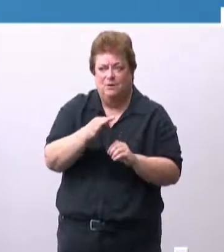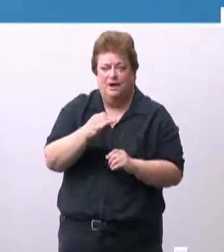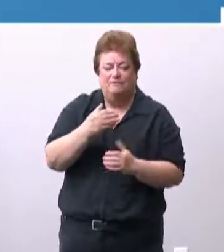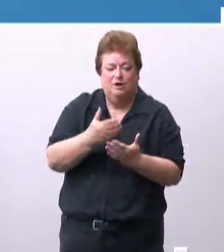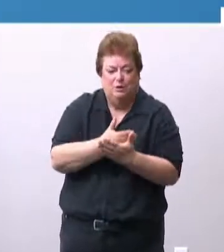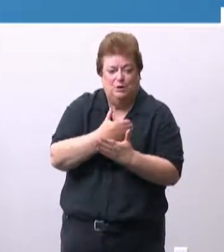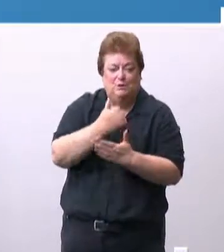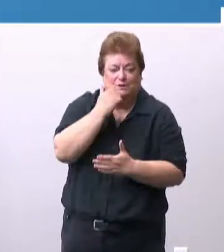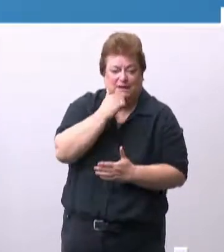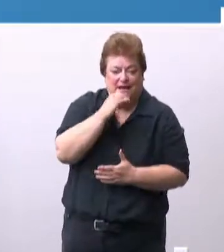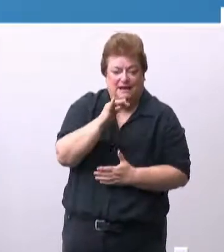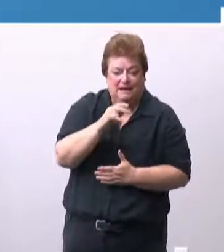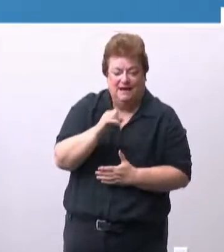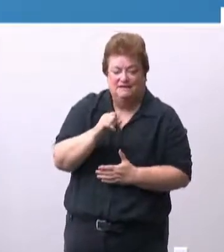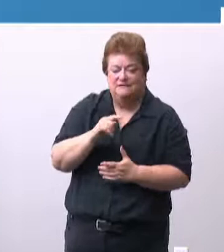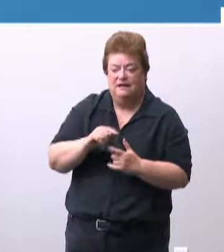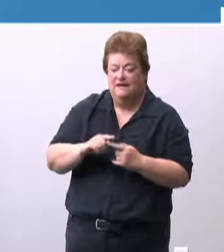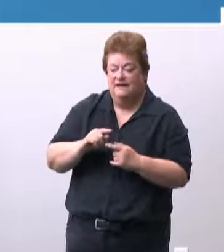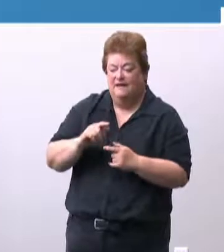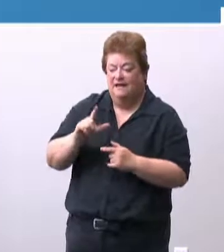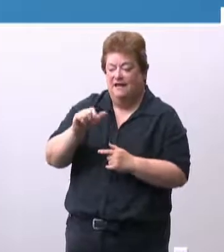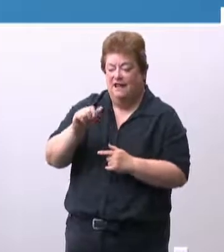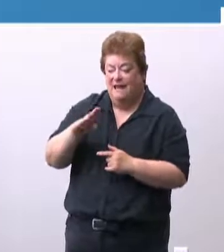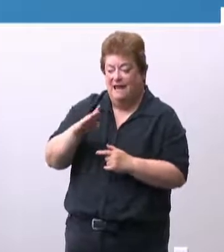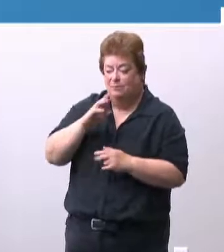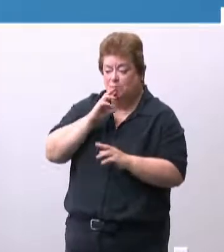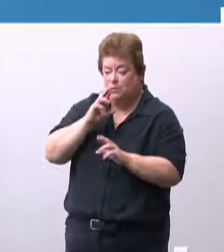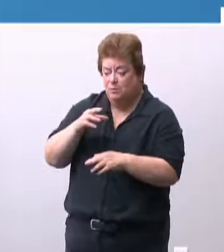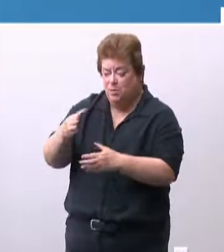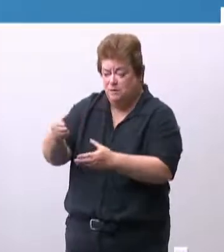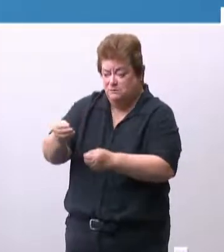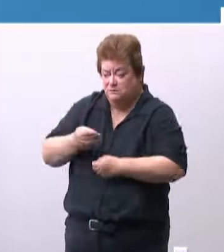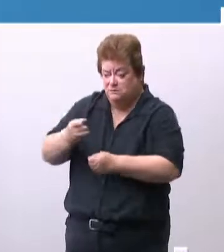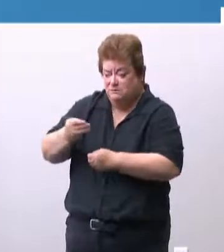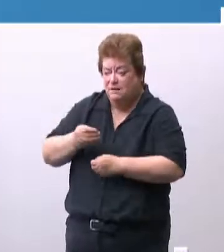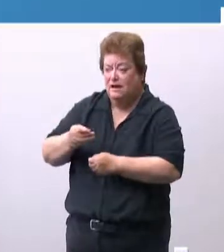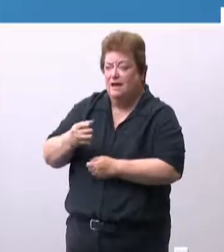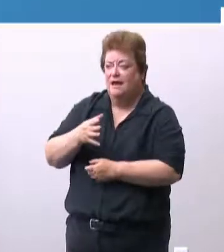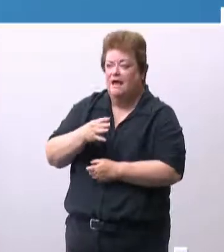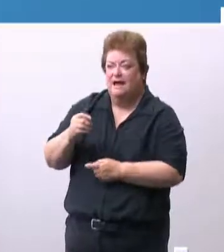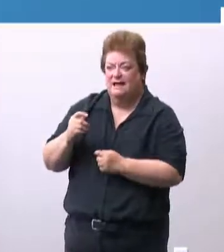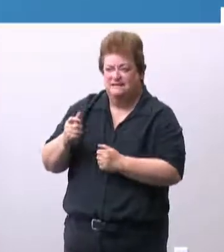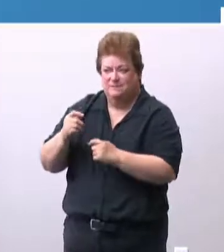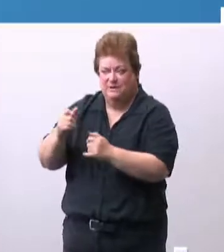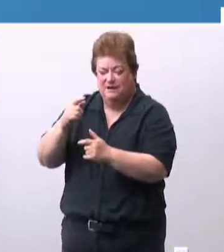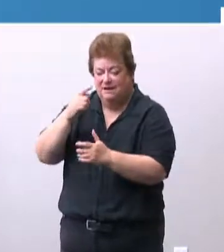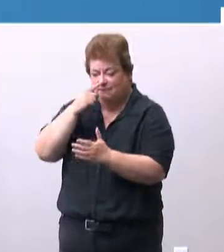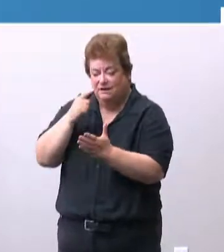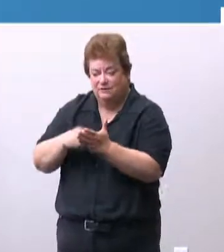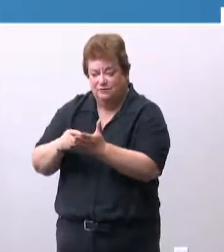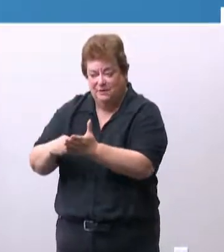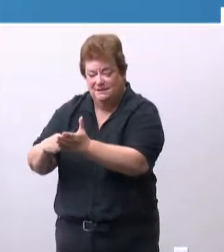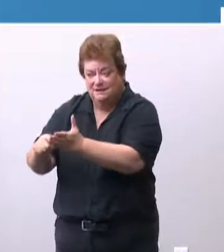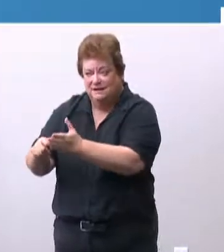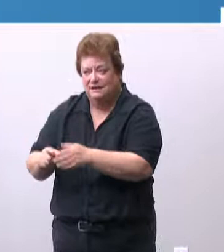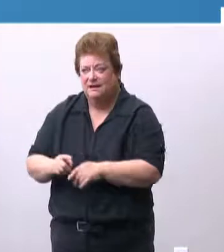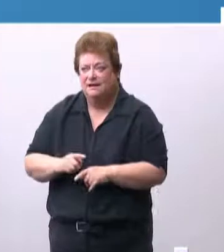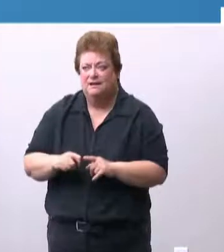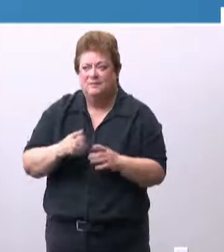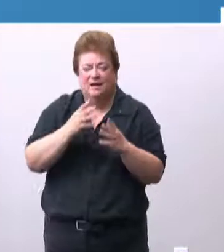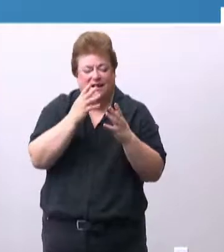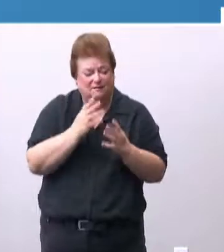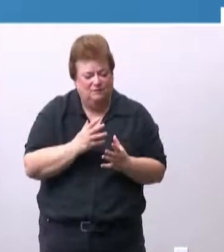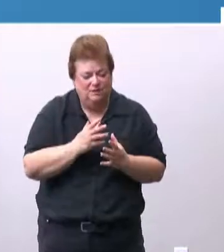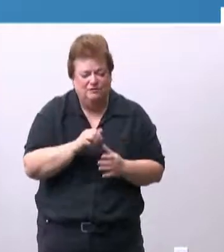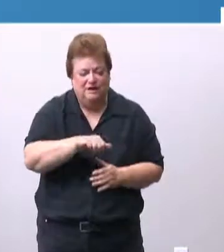the turnaround rate for lab reporting, and the speed of contact tracing. Unfortunately, other indicators